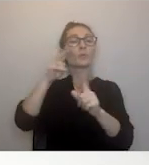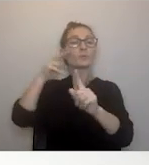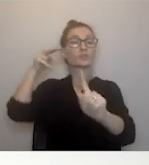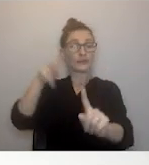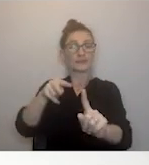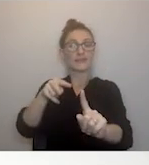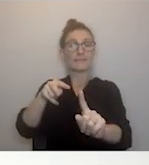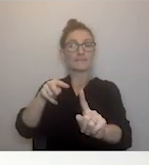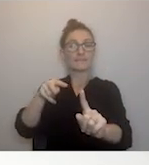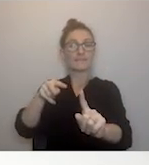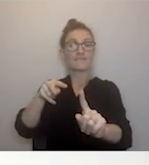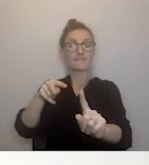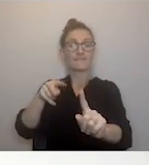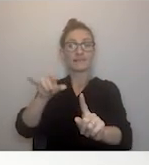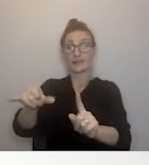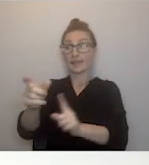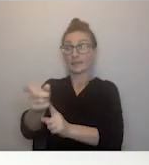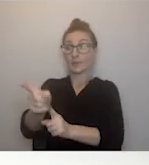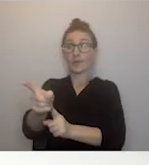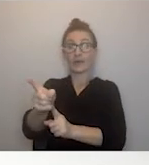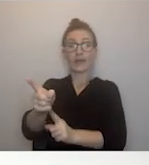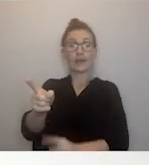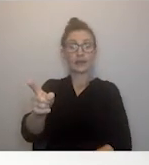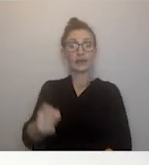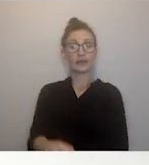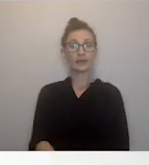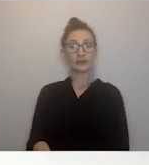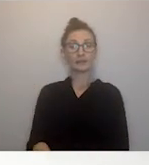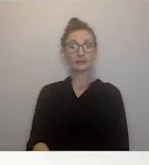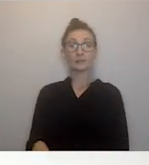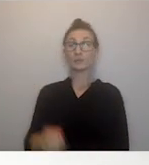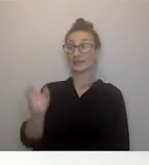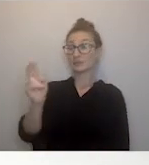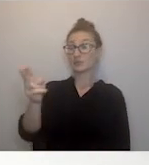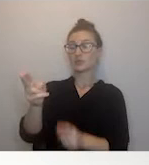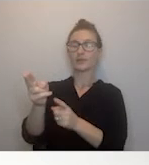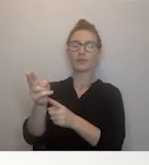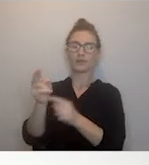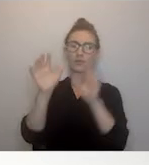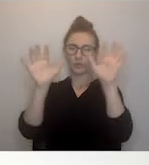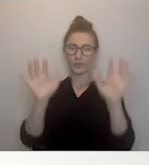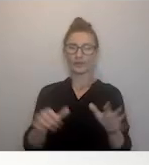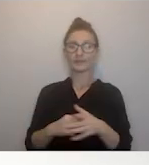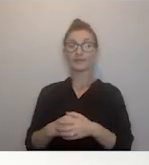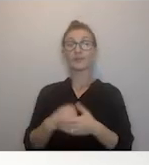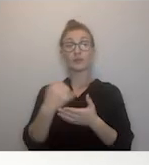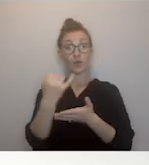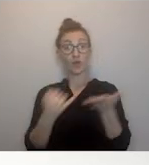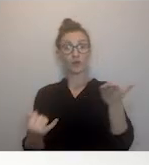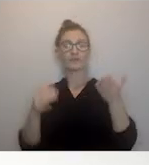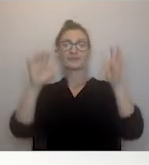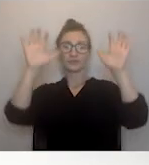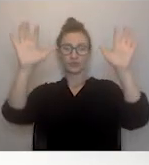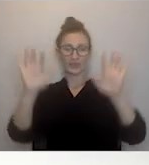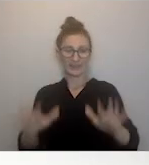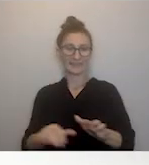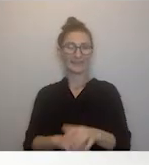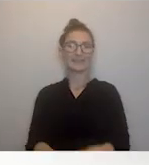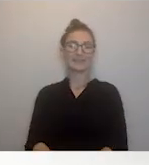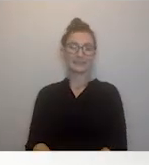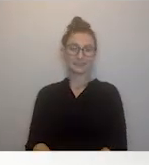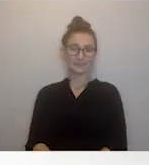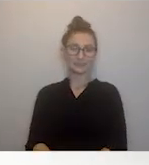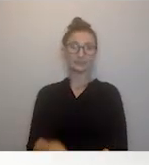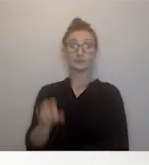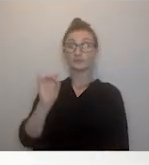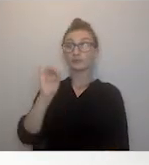the perspective that you embodied that moment in history with. So history is really great with this. Art is really great with this.